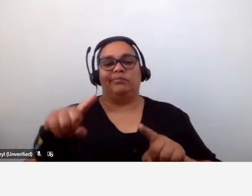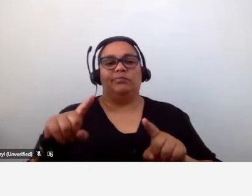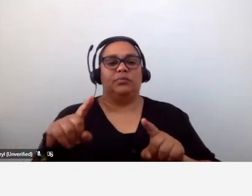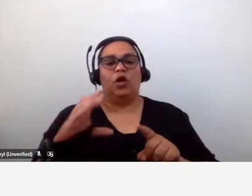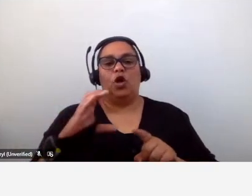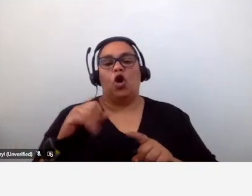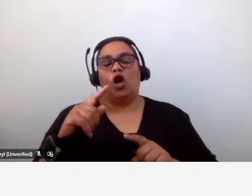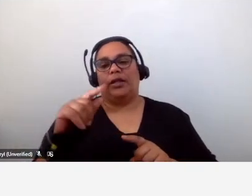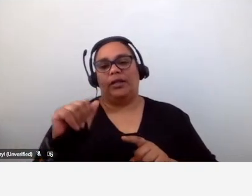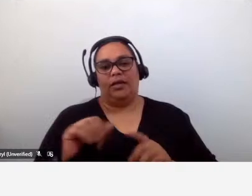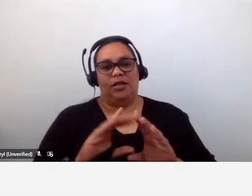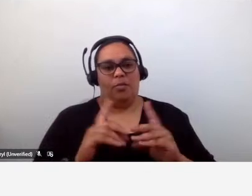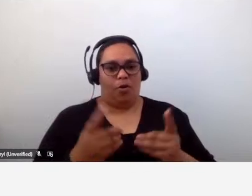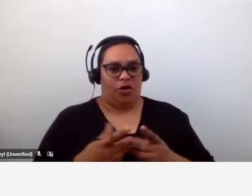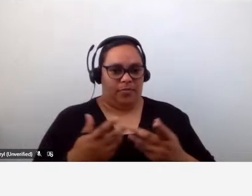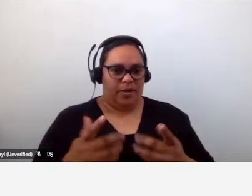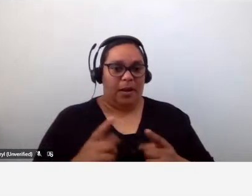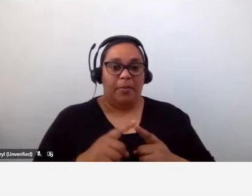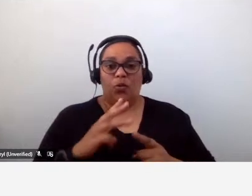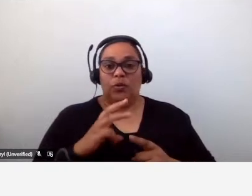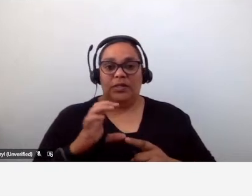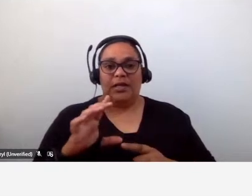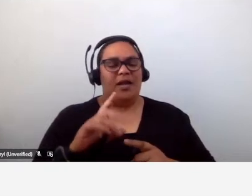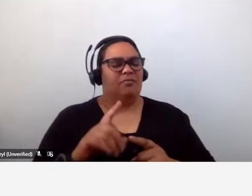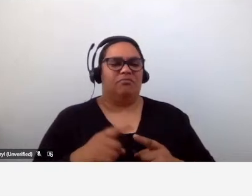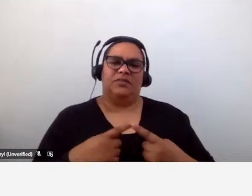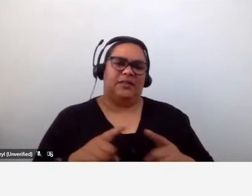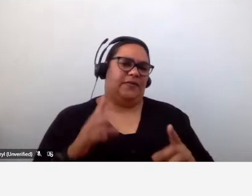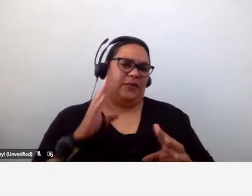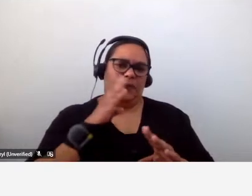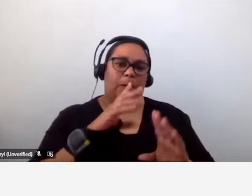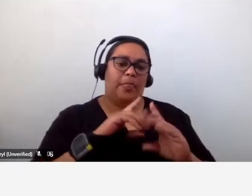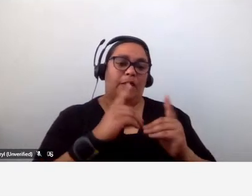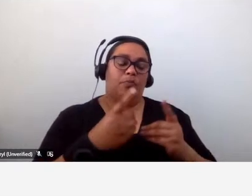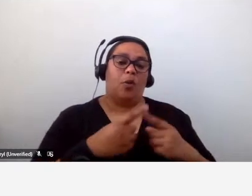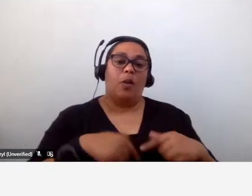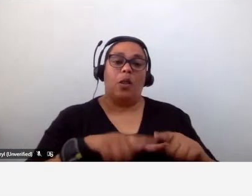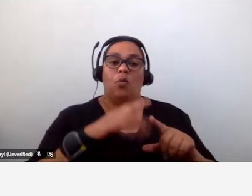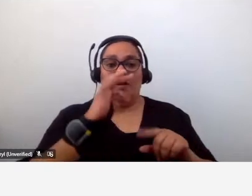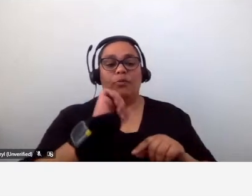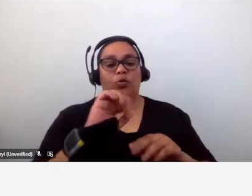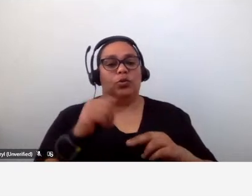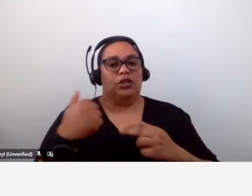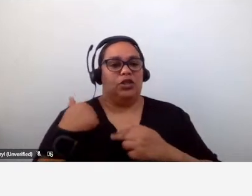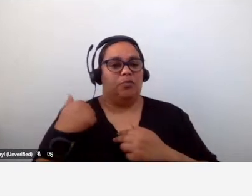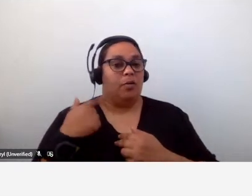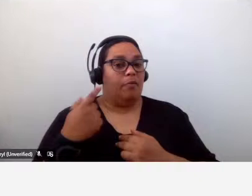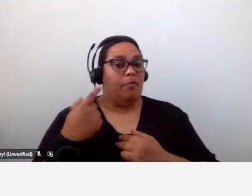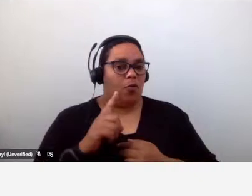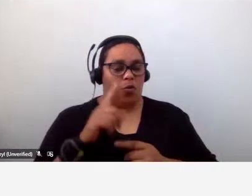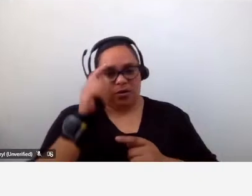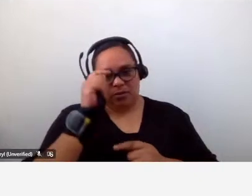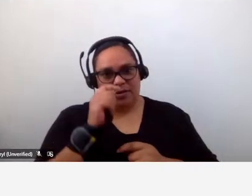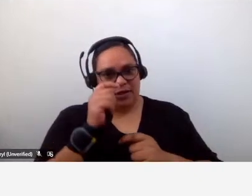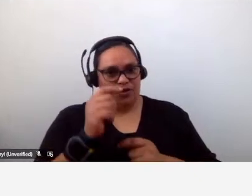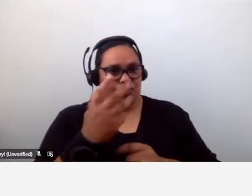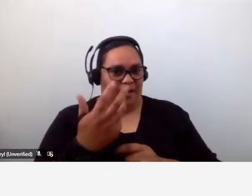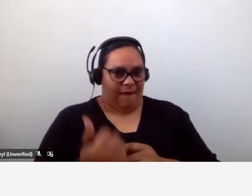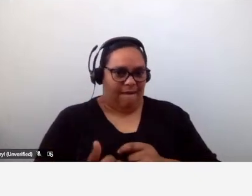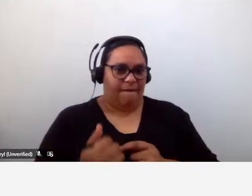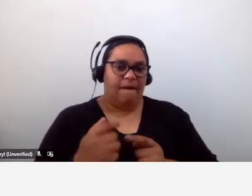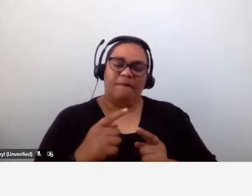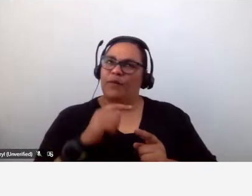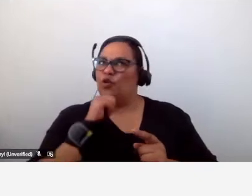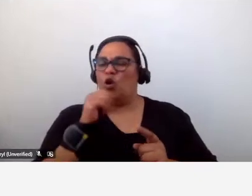COGTA departments. Western Cape is no different. So the Department of Local Government is responsible for recognition. Well,